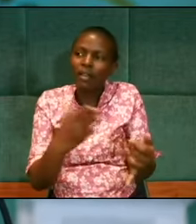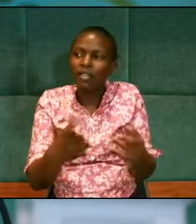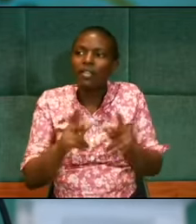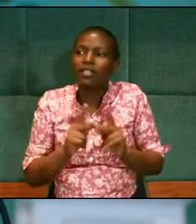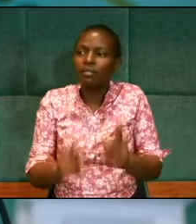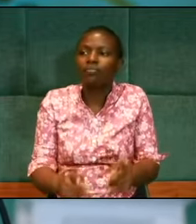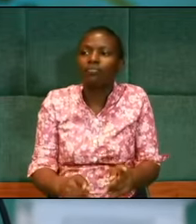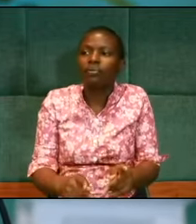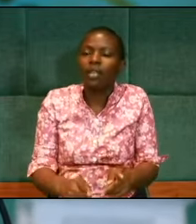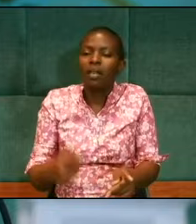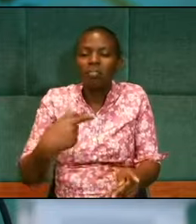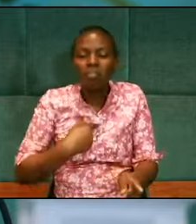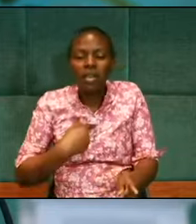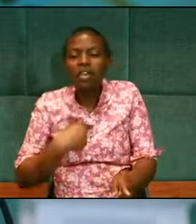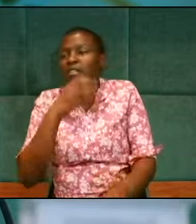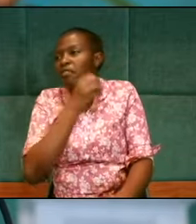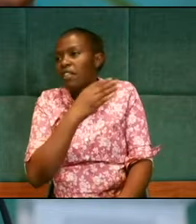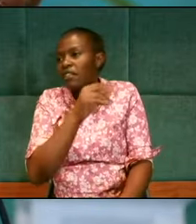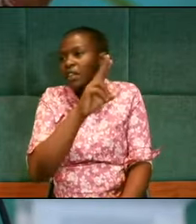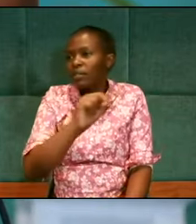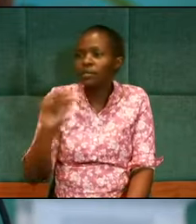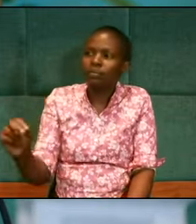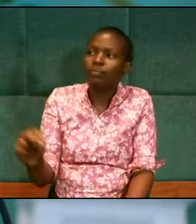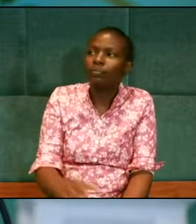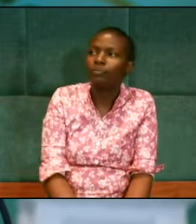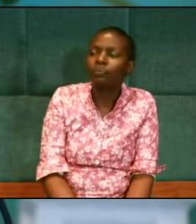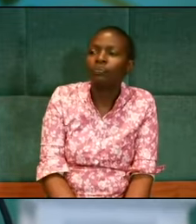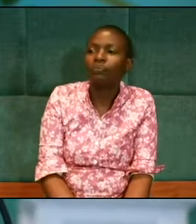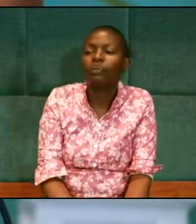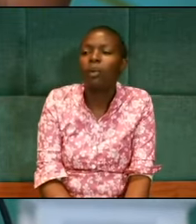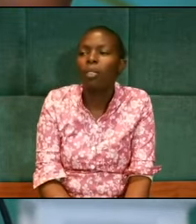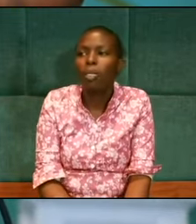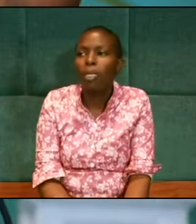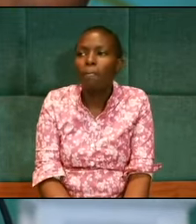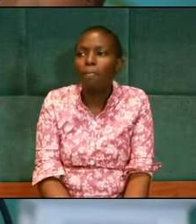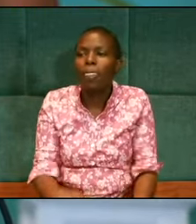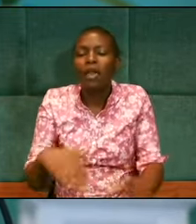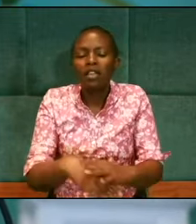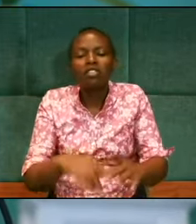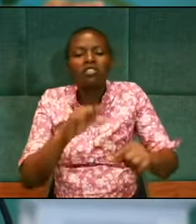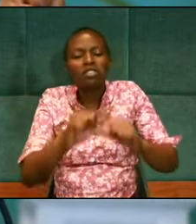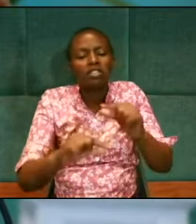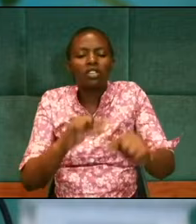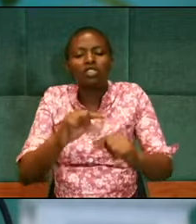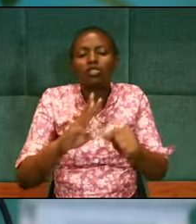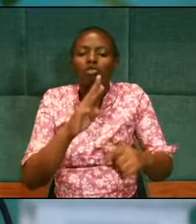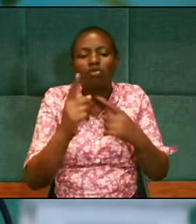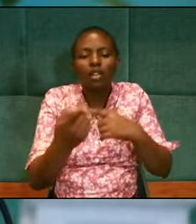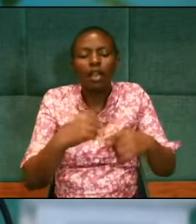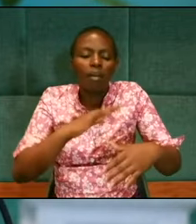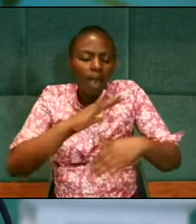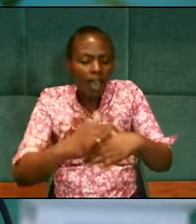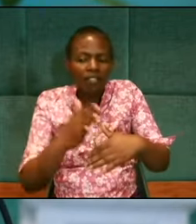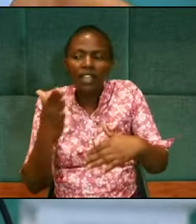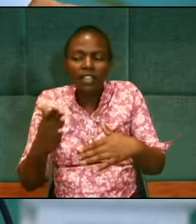fear nobody. I have declared it without hesitation. And generations are going to come, even after these